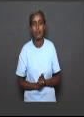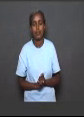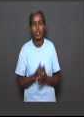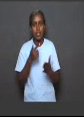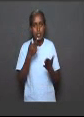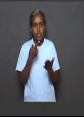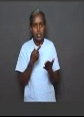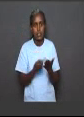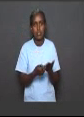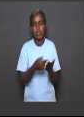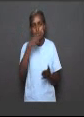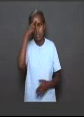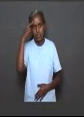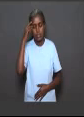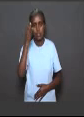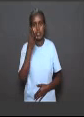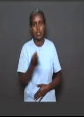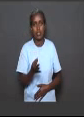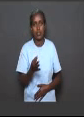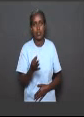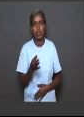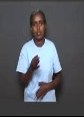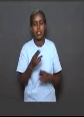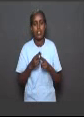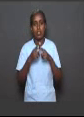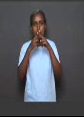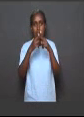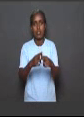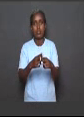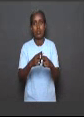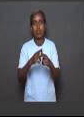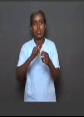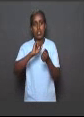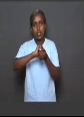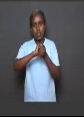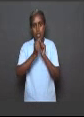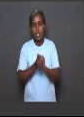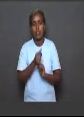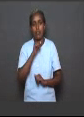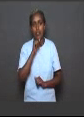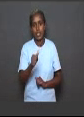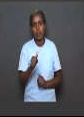In this case, f is called invertible.